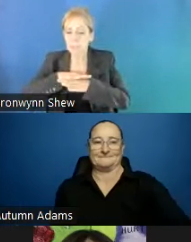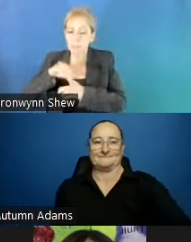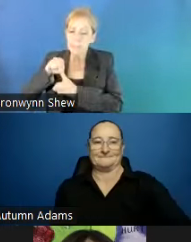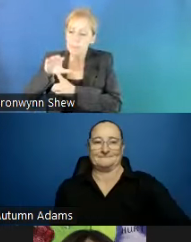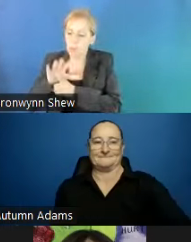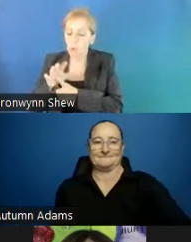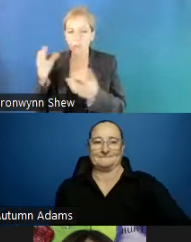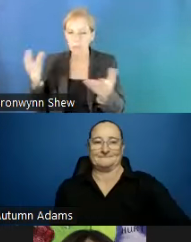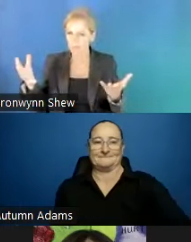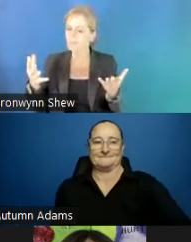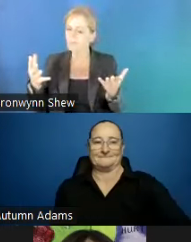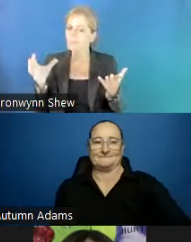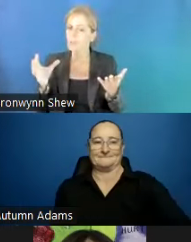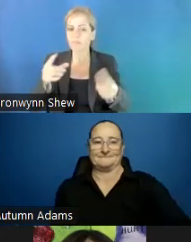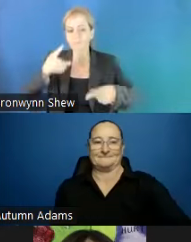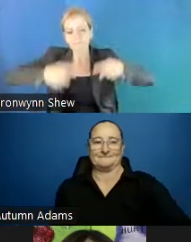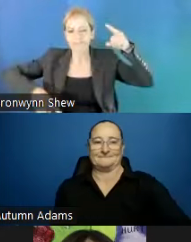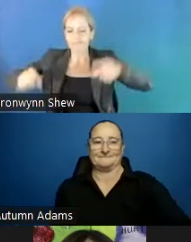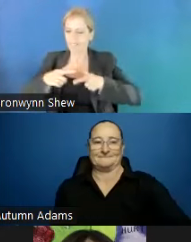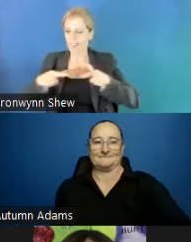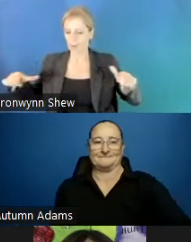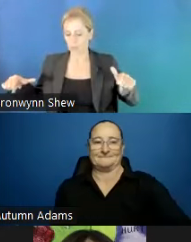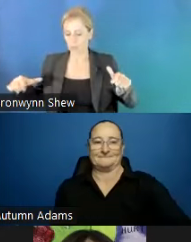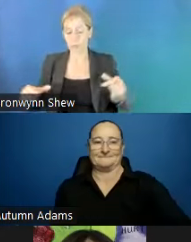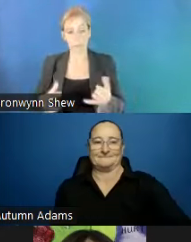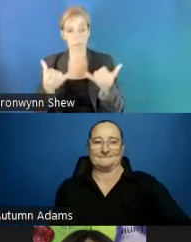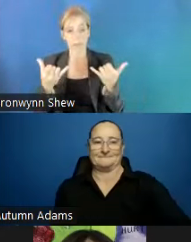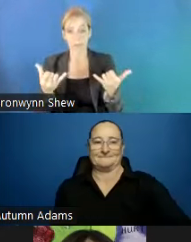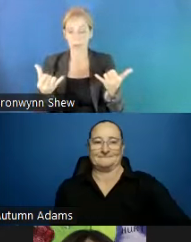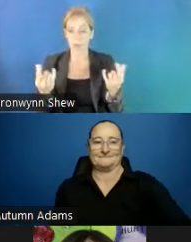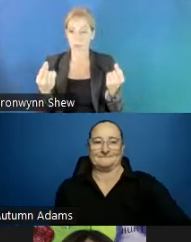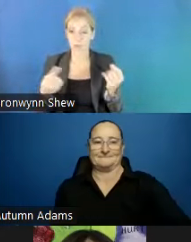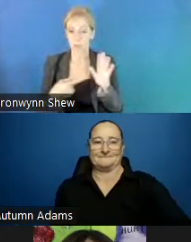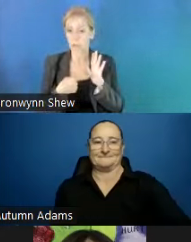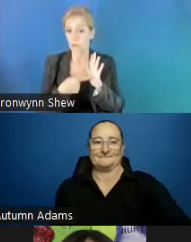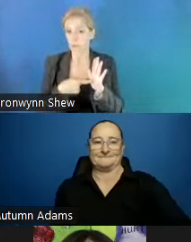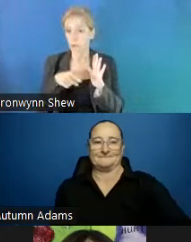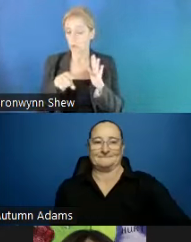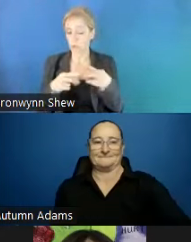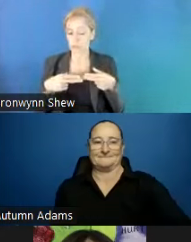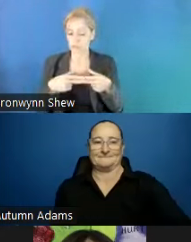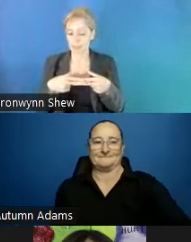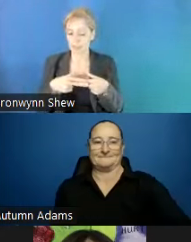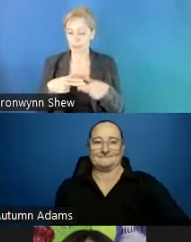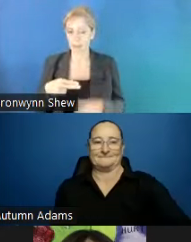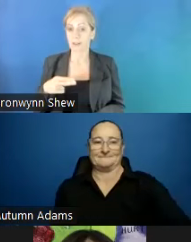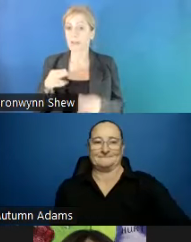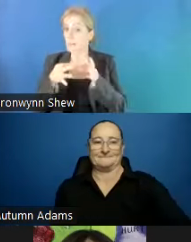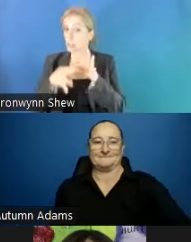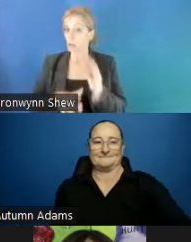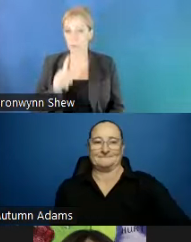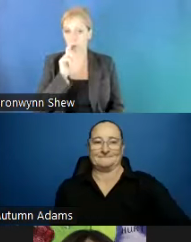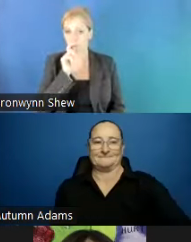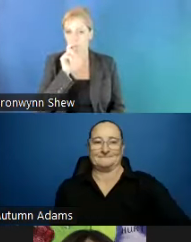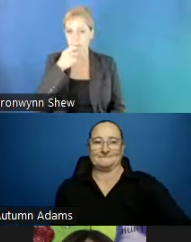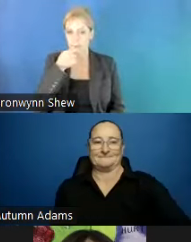this activity, I'm going to show you an ASL slide. So the interpreter is going to turn her voice off. And I want you,